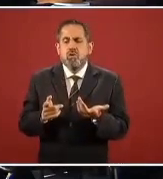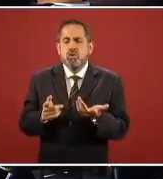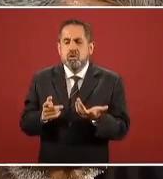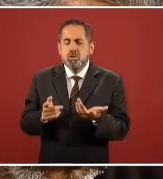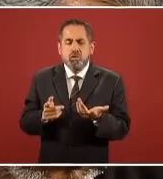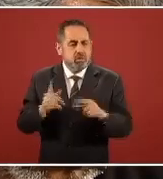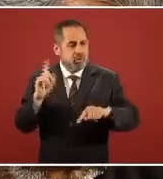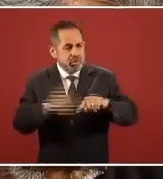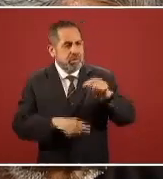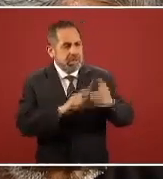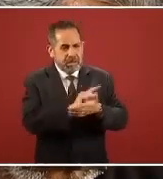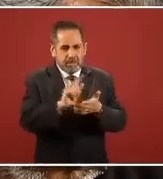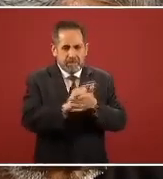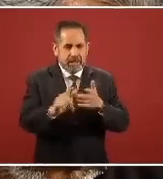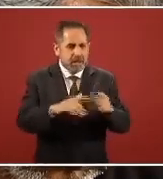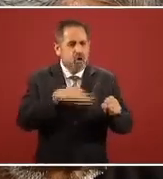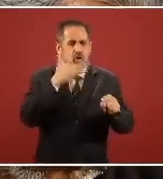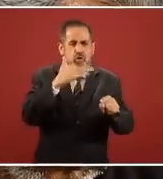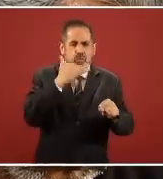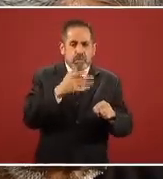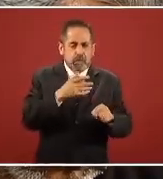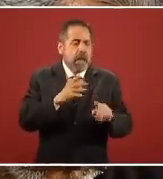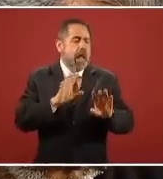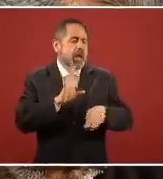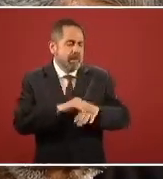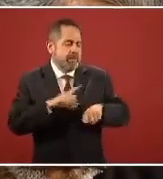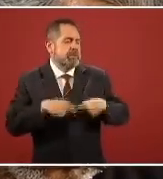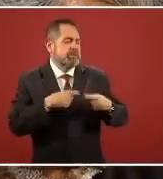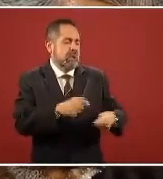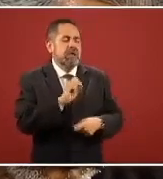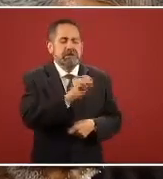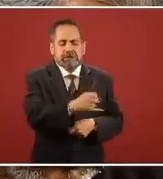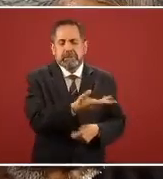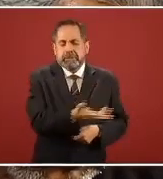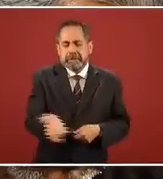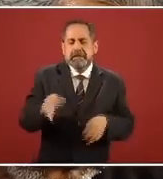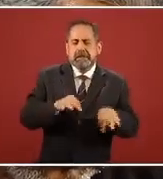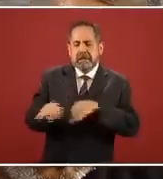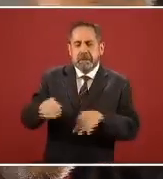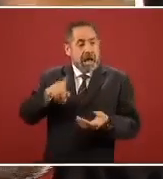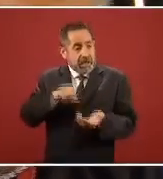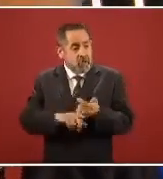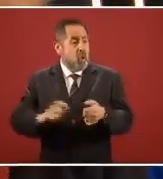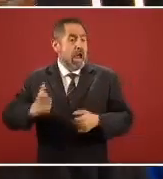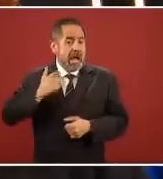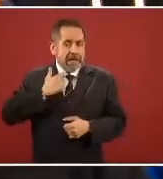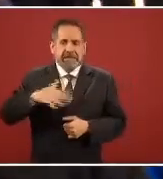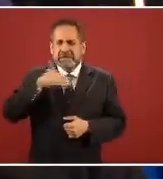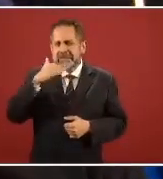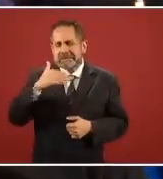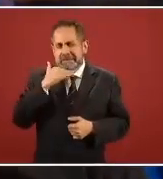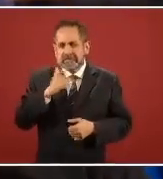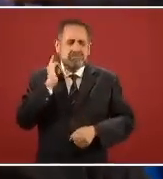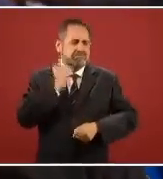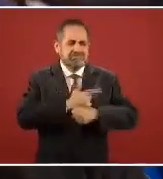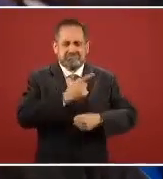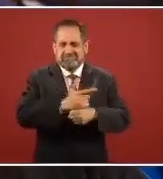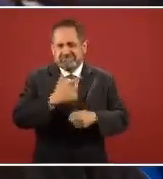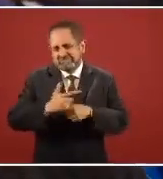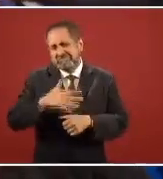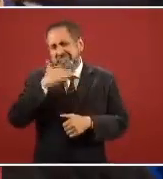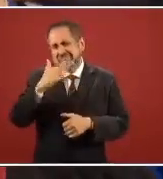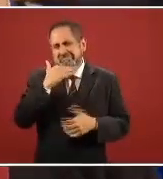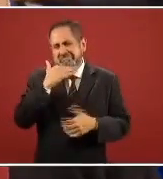pretende limpiar el gobierno de corrupción si se le da cobijo a estos personajes que vienen de y muy bien identificados con